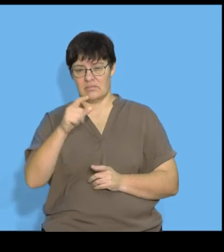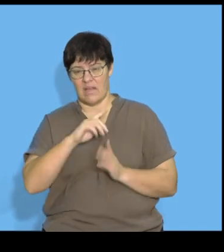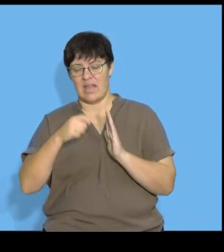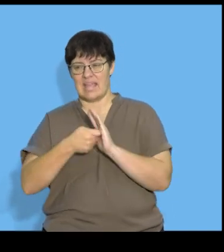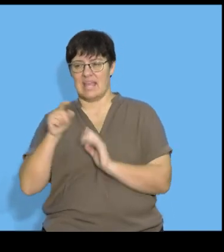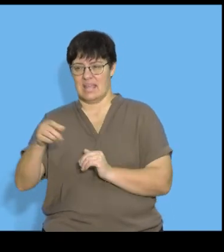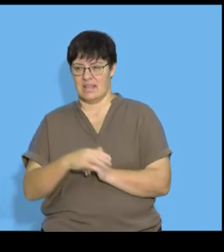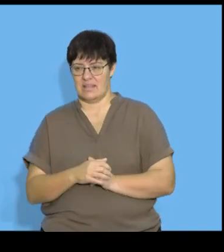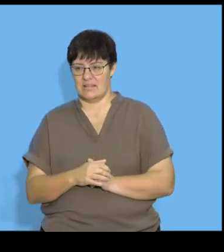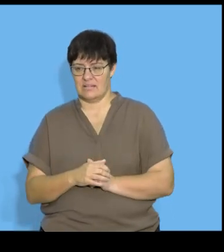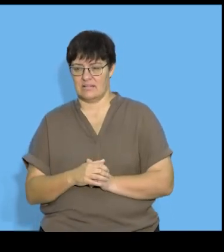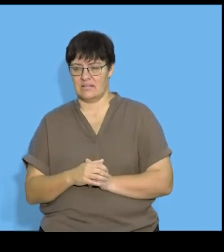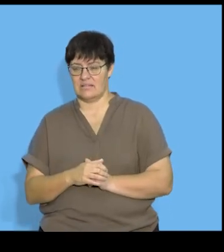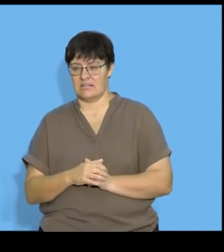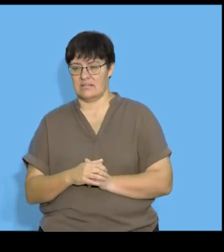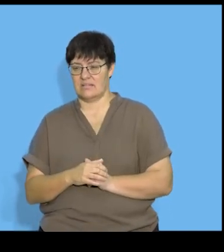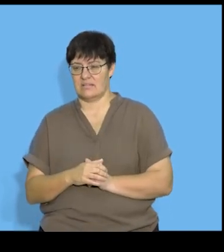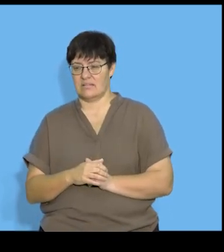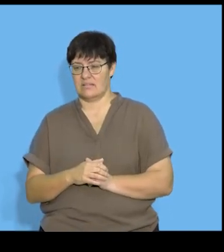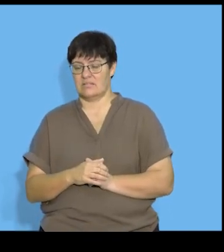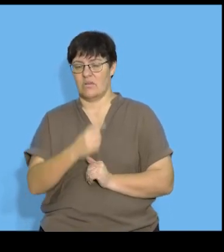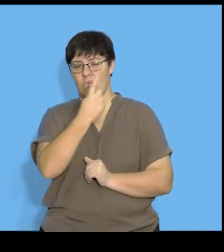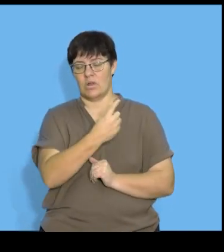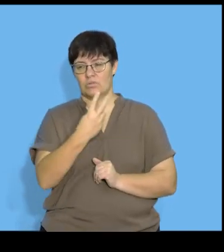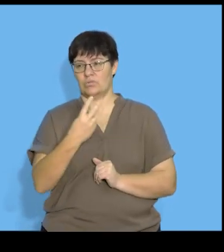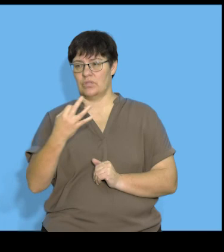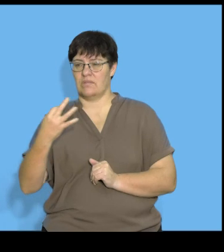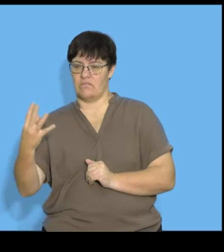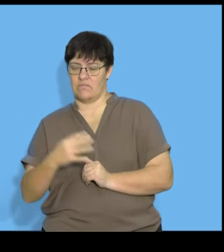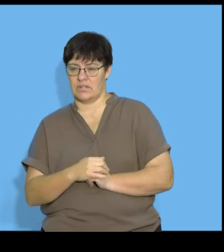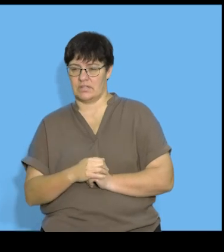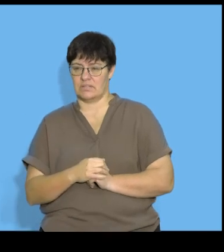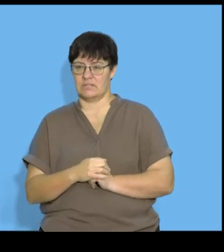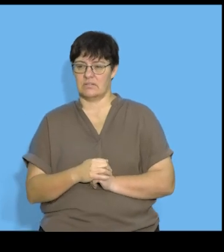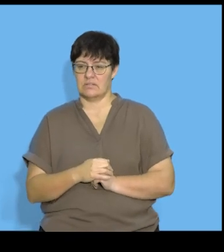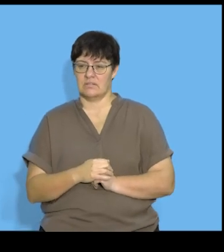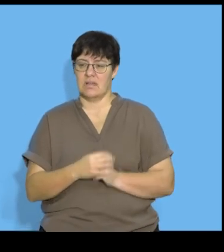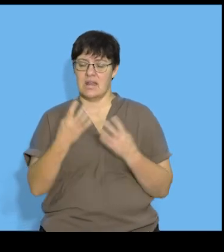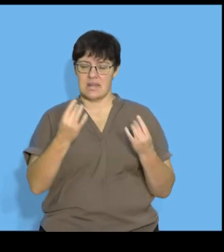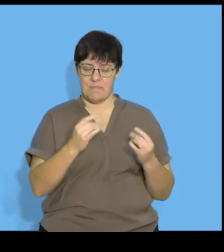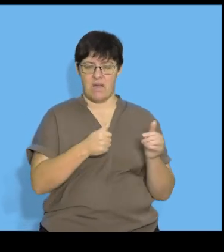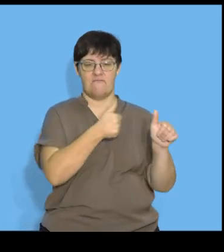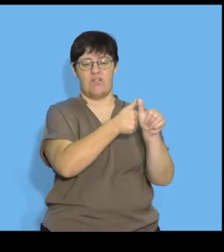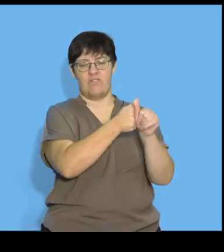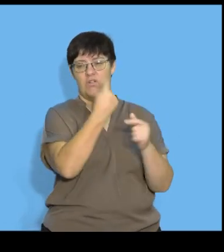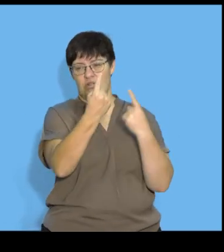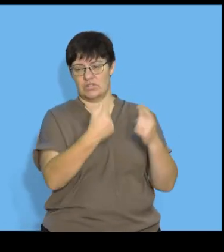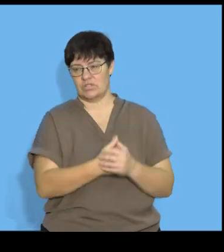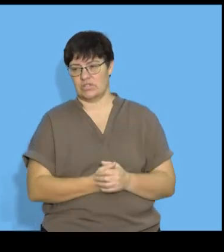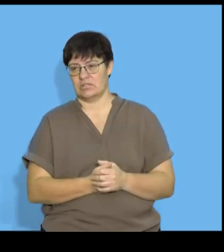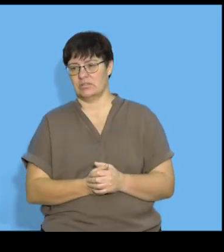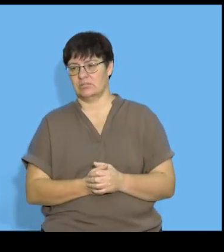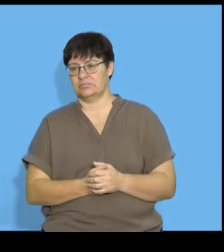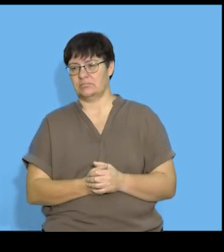right, so weeks, there's 1, height. Make sure that your numbers follow each other, and there you're going to